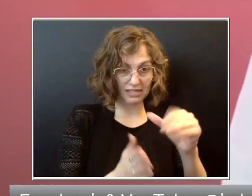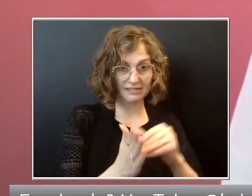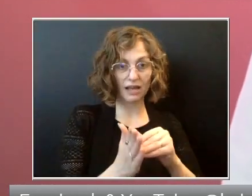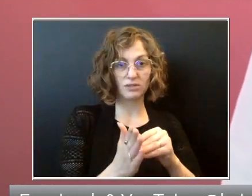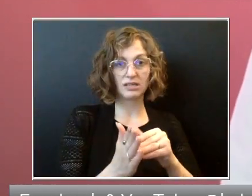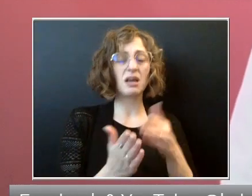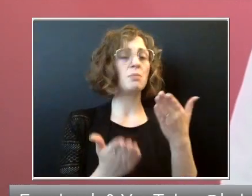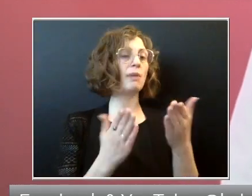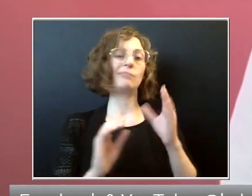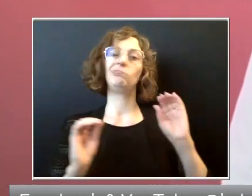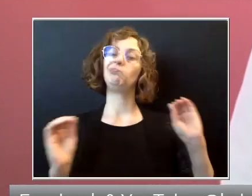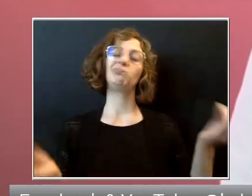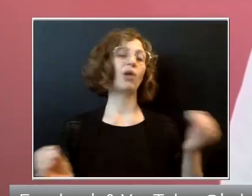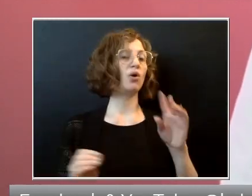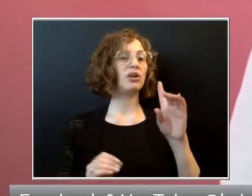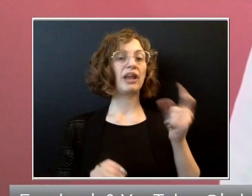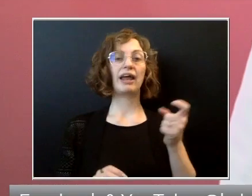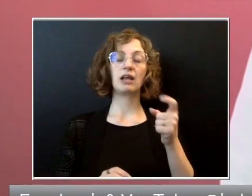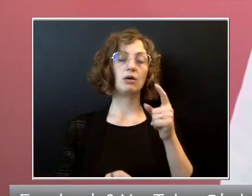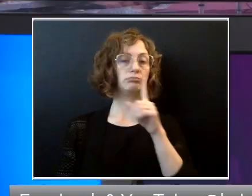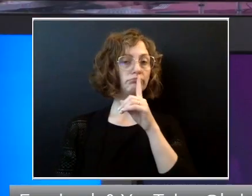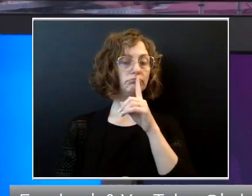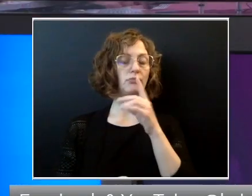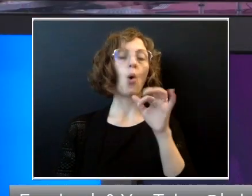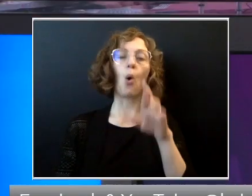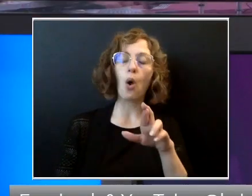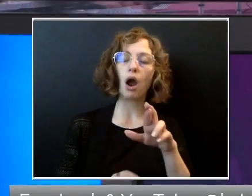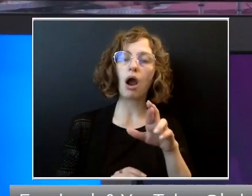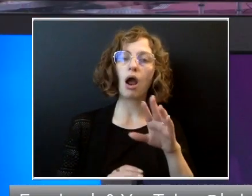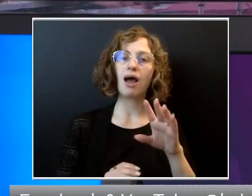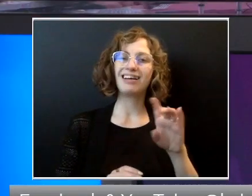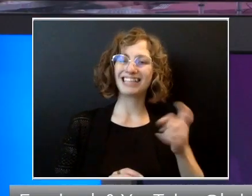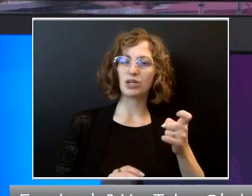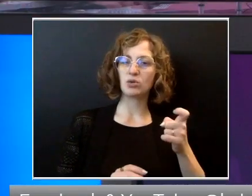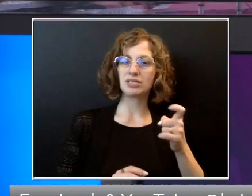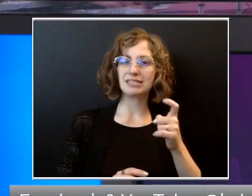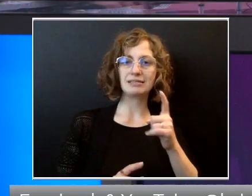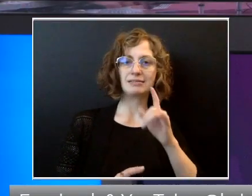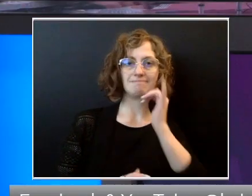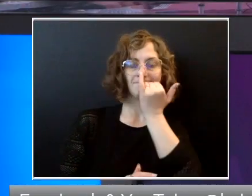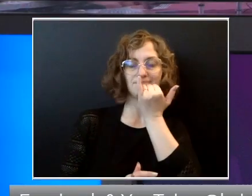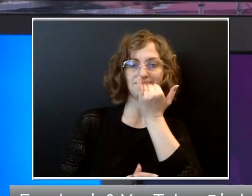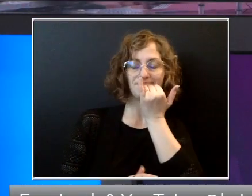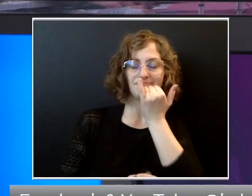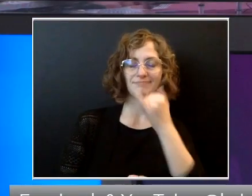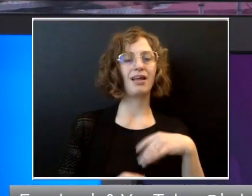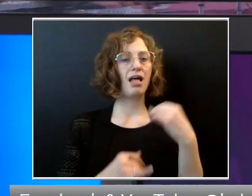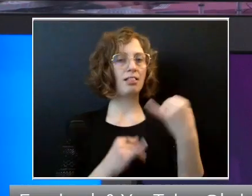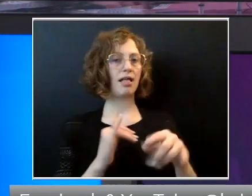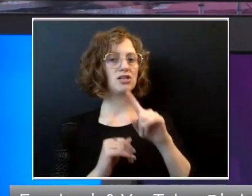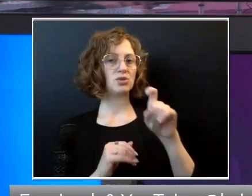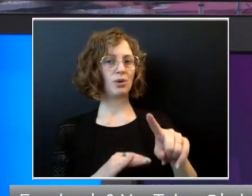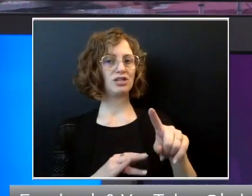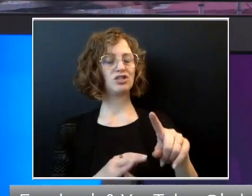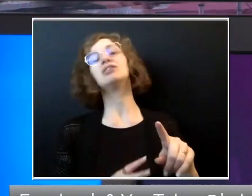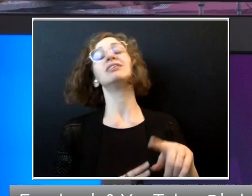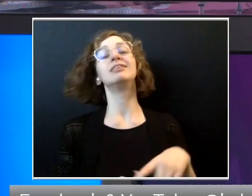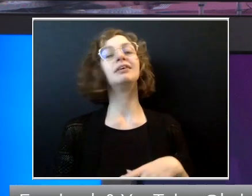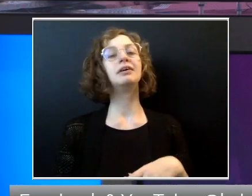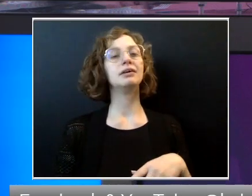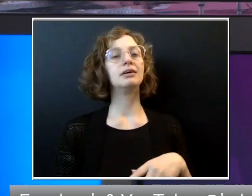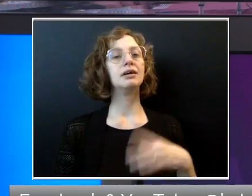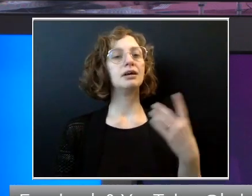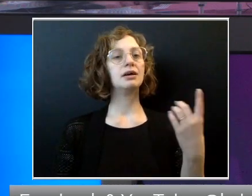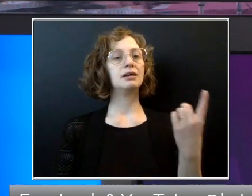or aren't diagnosed correctly. Last question is, Marque Ann was told that she needed to come to, or